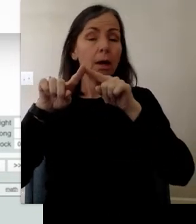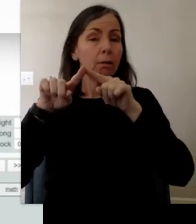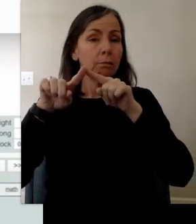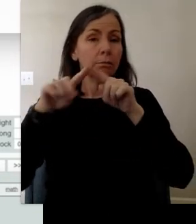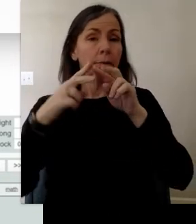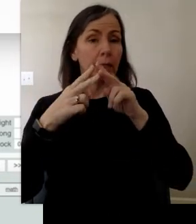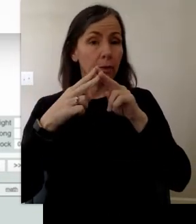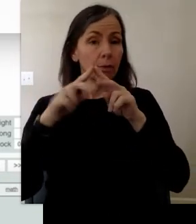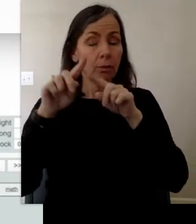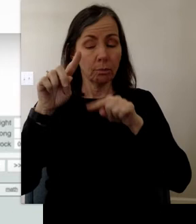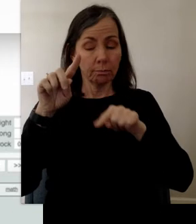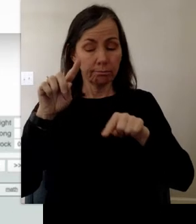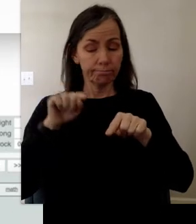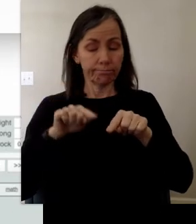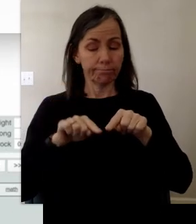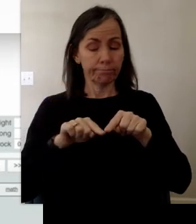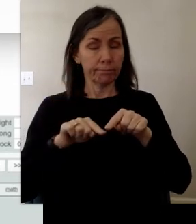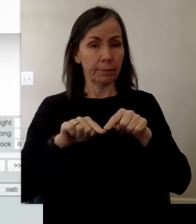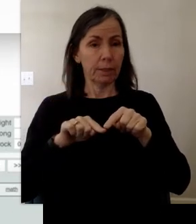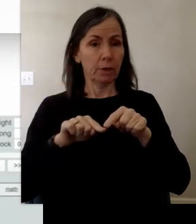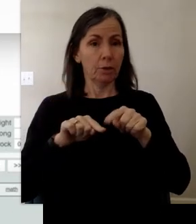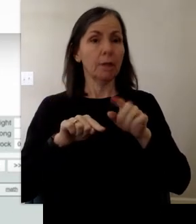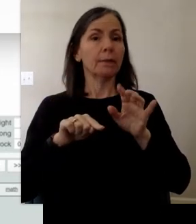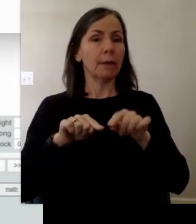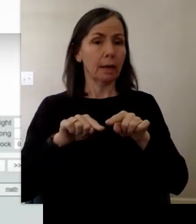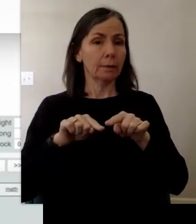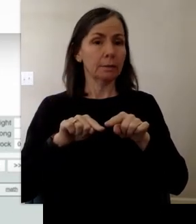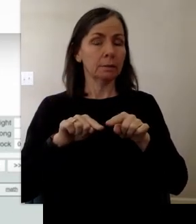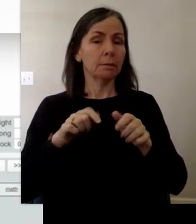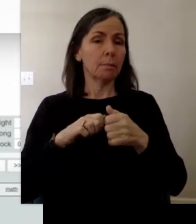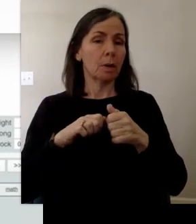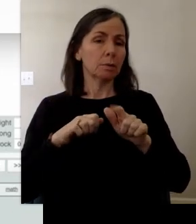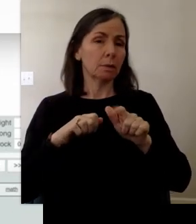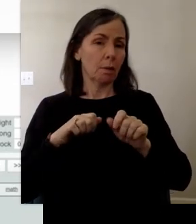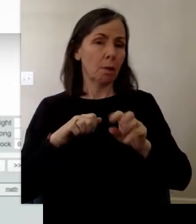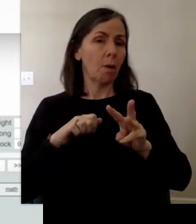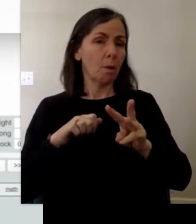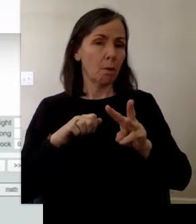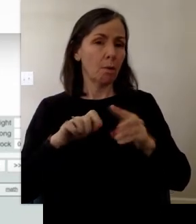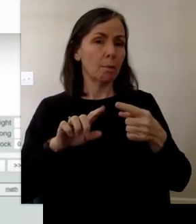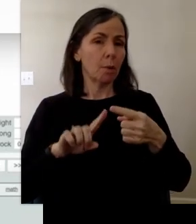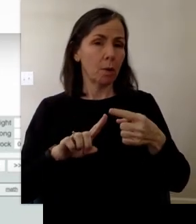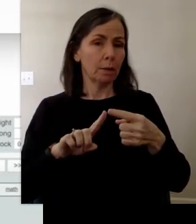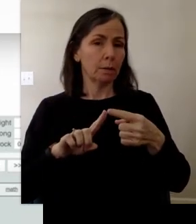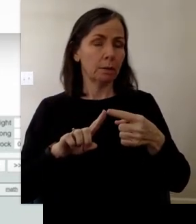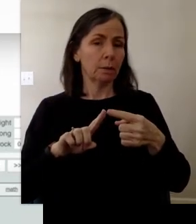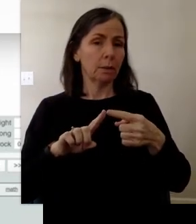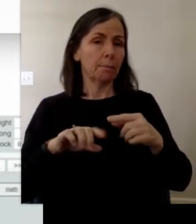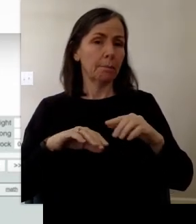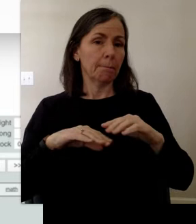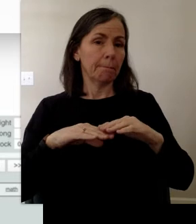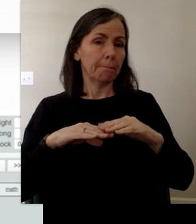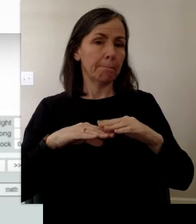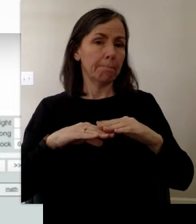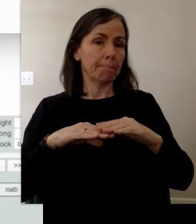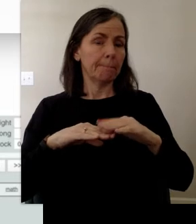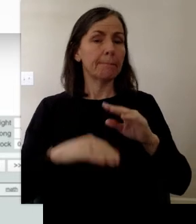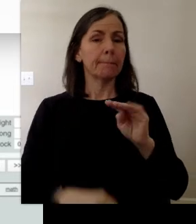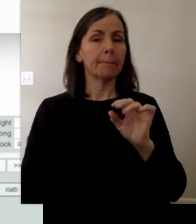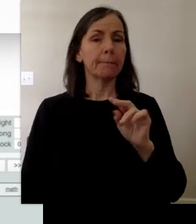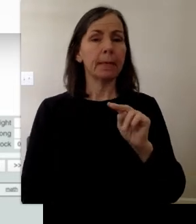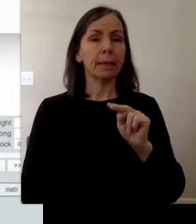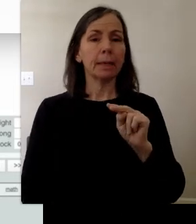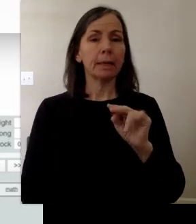here, and this is your lowest point of your parabola. So this is your minimum point, and since this is your